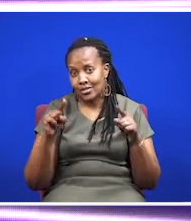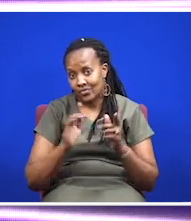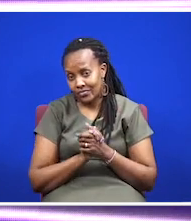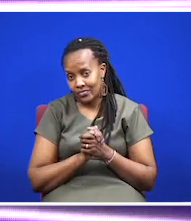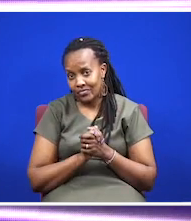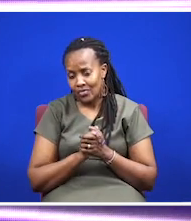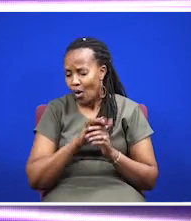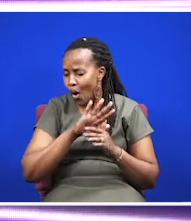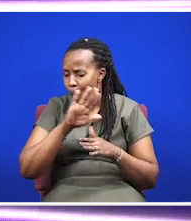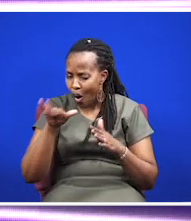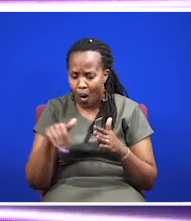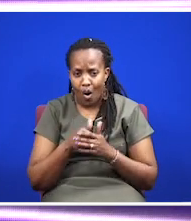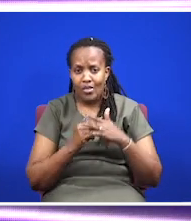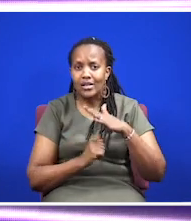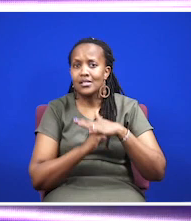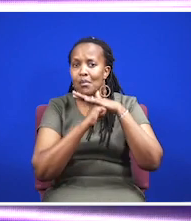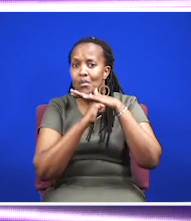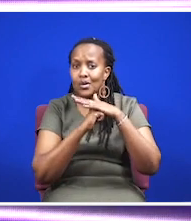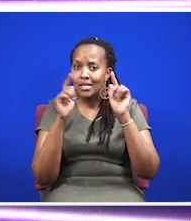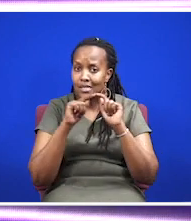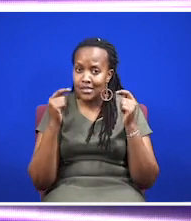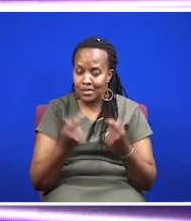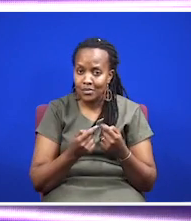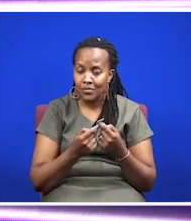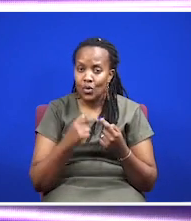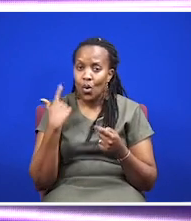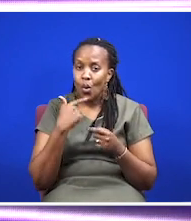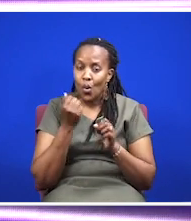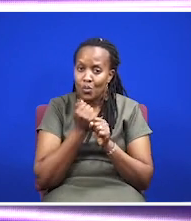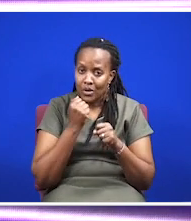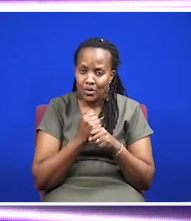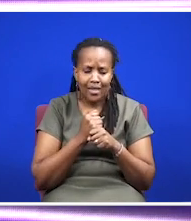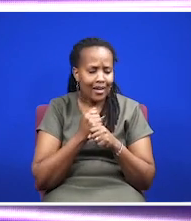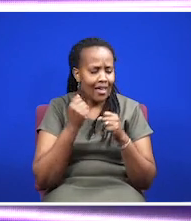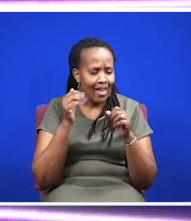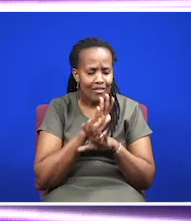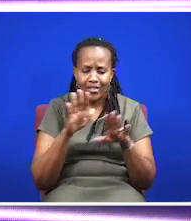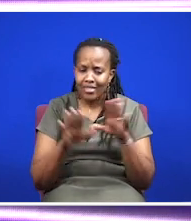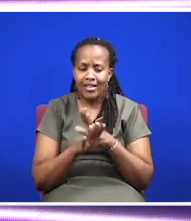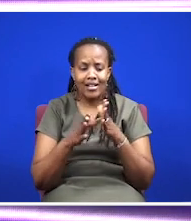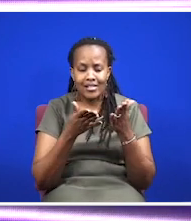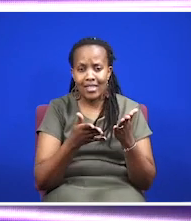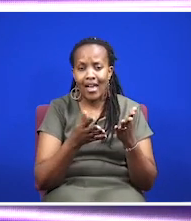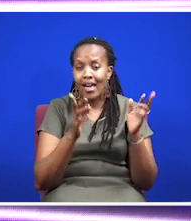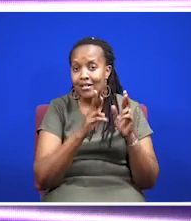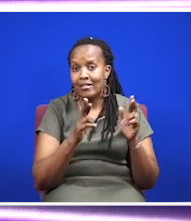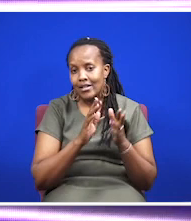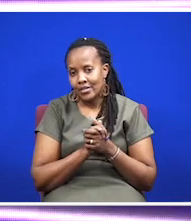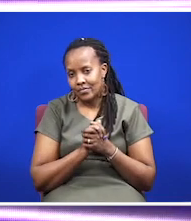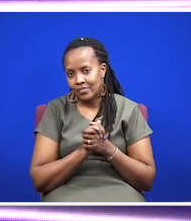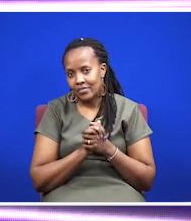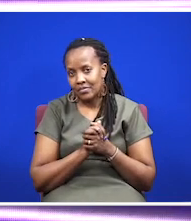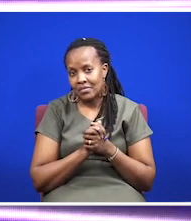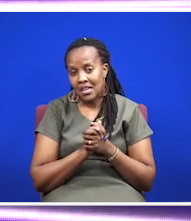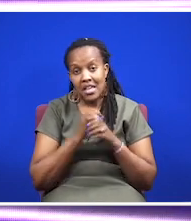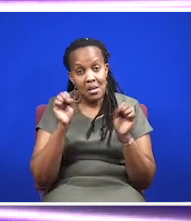All the support team and staff that ensure that things are in place and they arrange this place. I